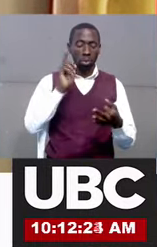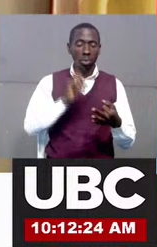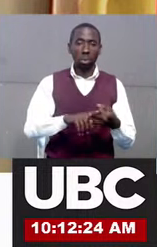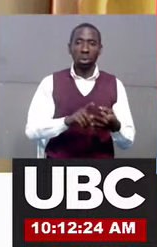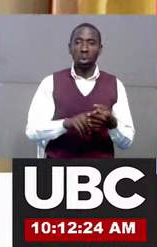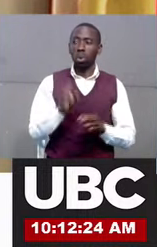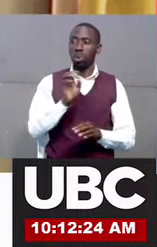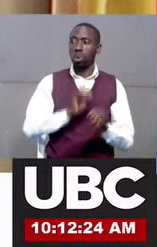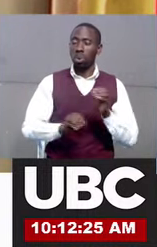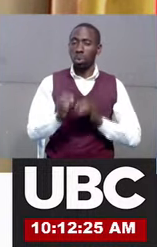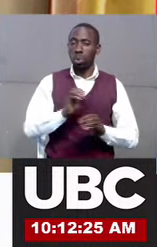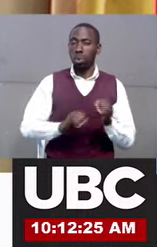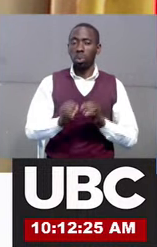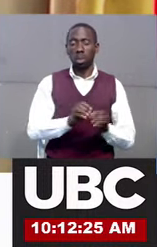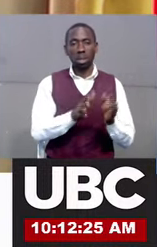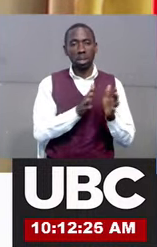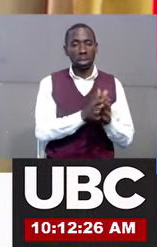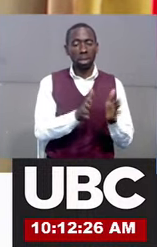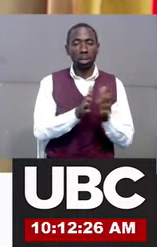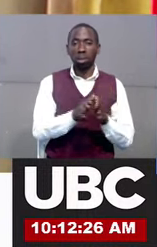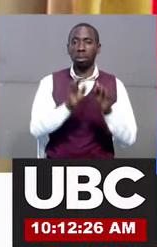There is no induction of these teachers.